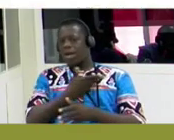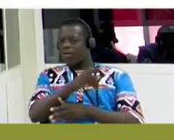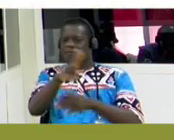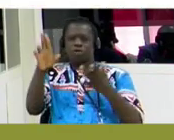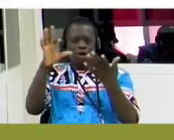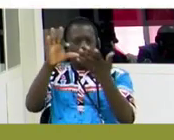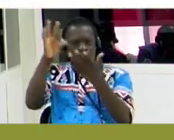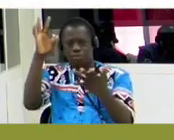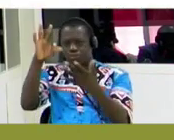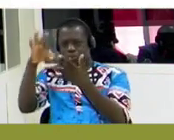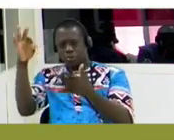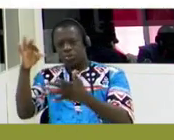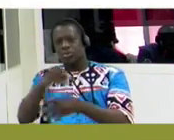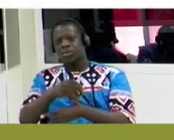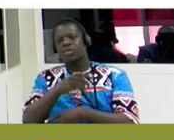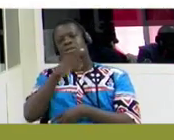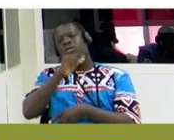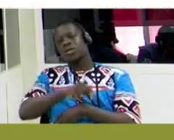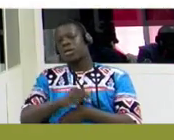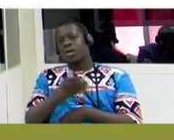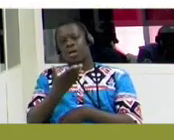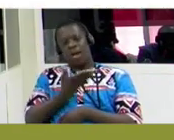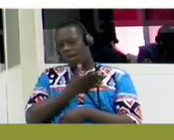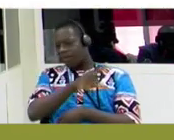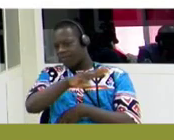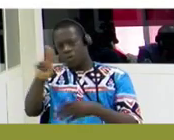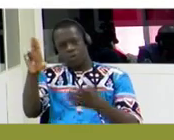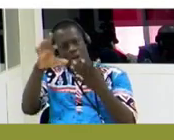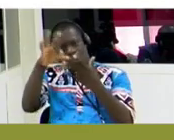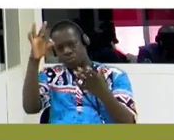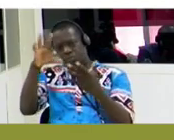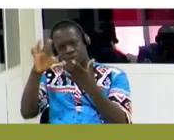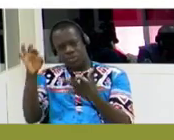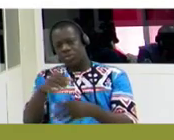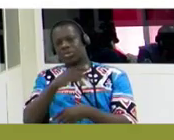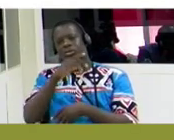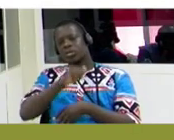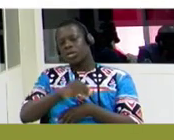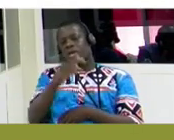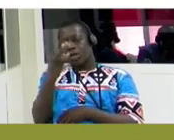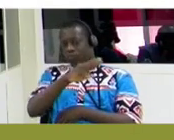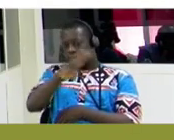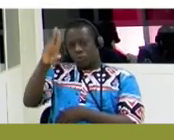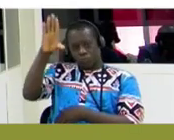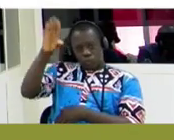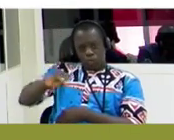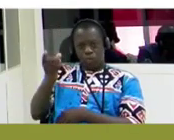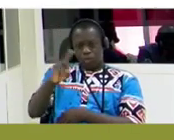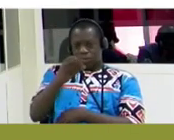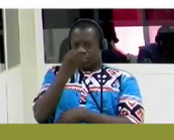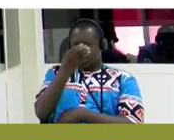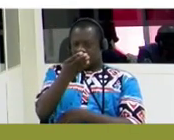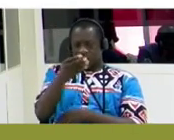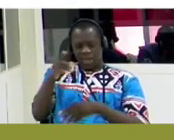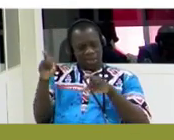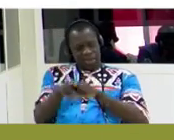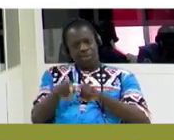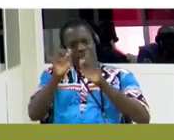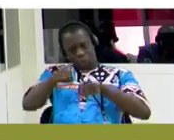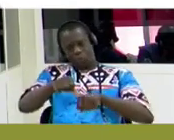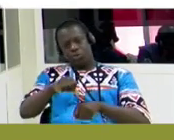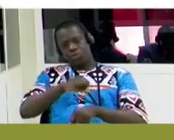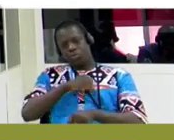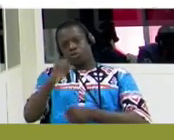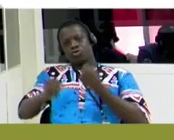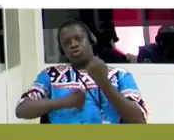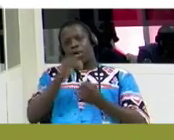sir. I have no option there. When I don't do what is said to me, I have to face the consequences.